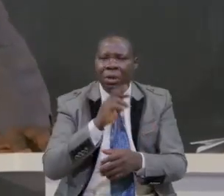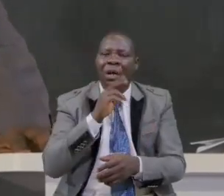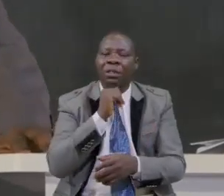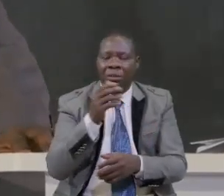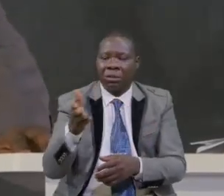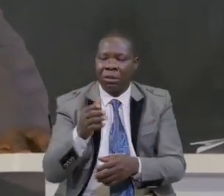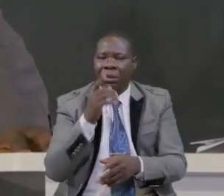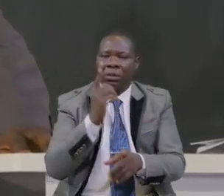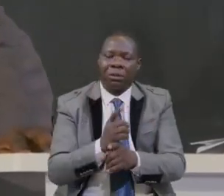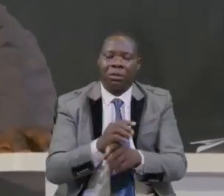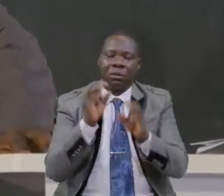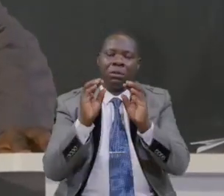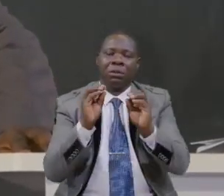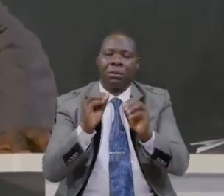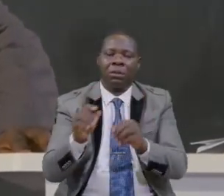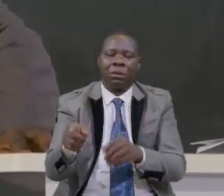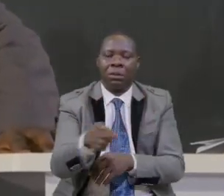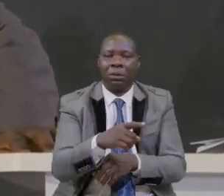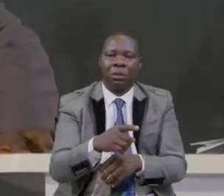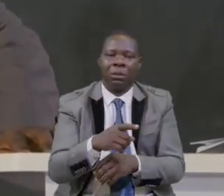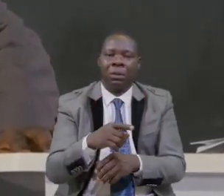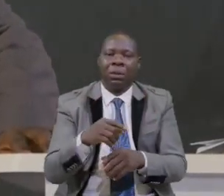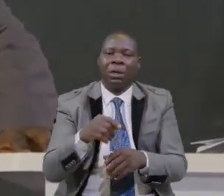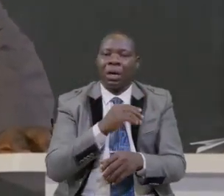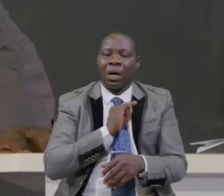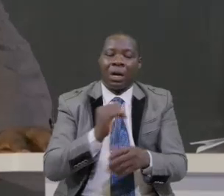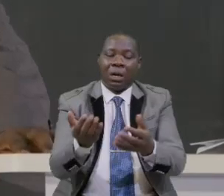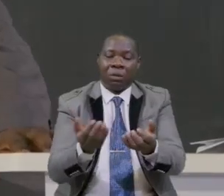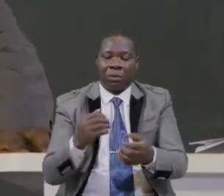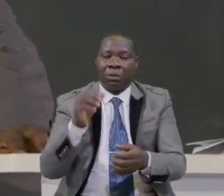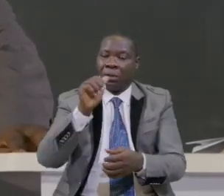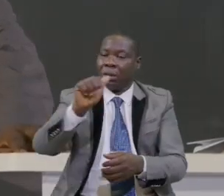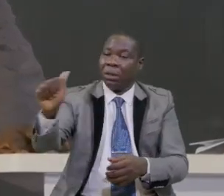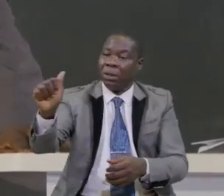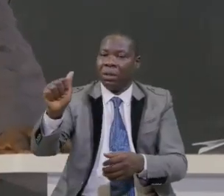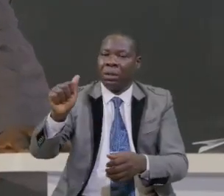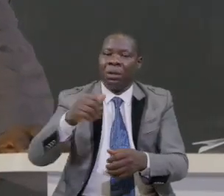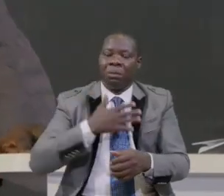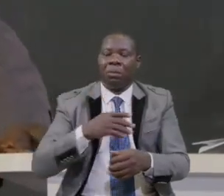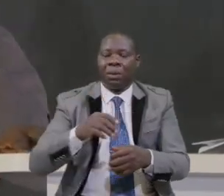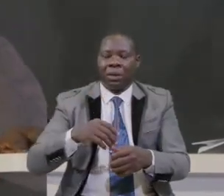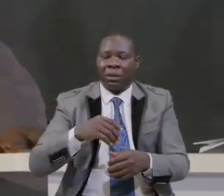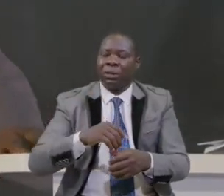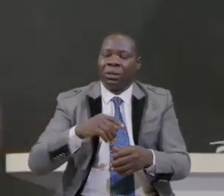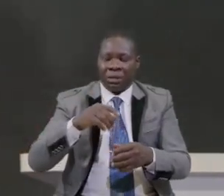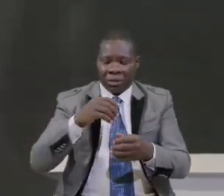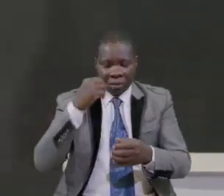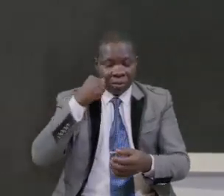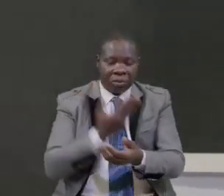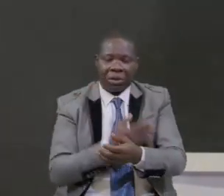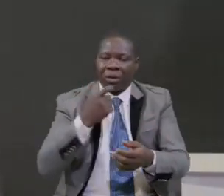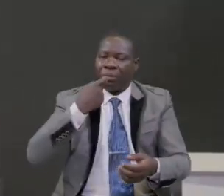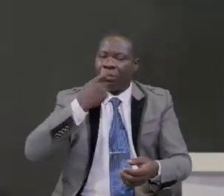them distinction. You hear? My daughters must make distinction. Yes, sir. And it's with